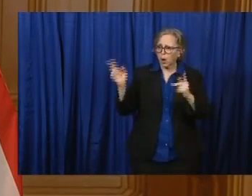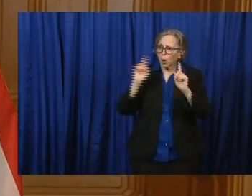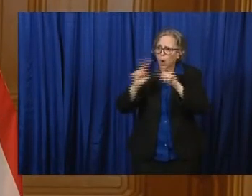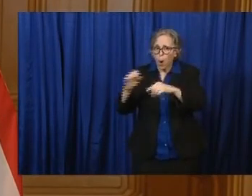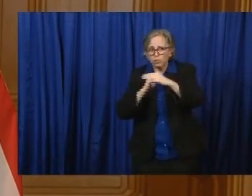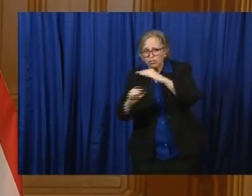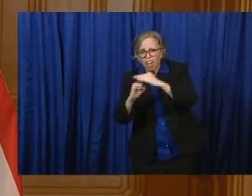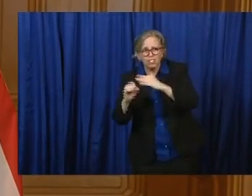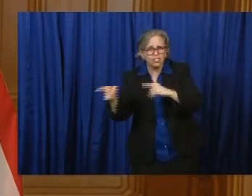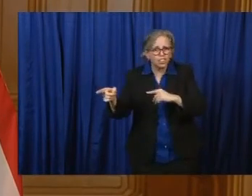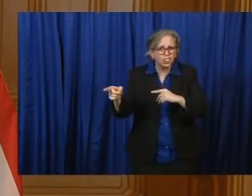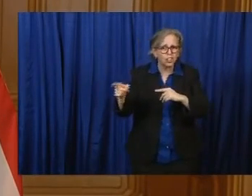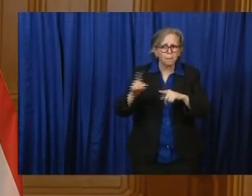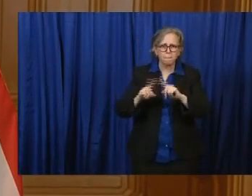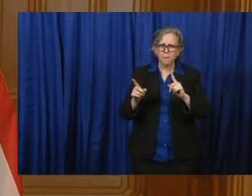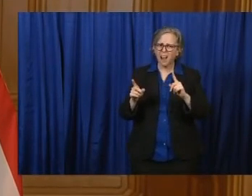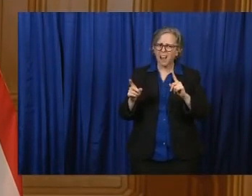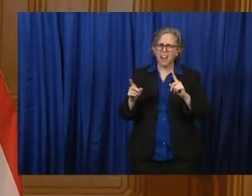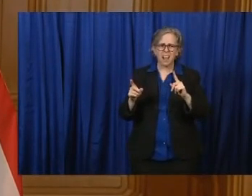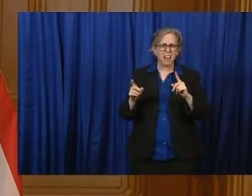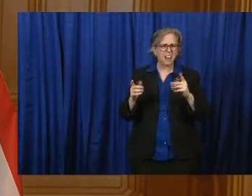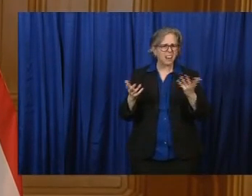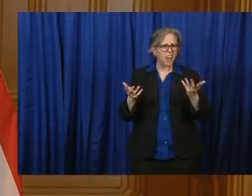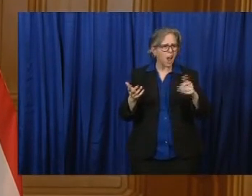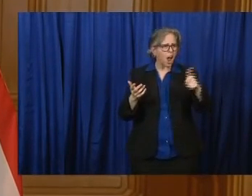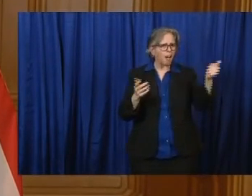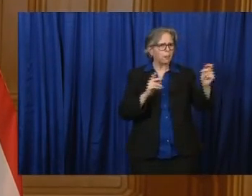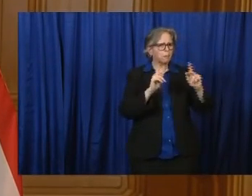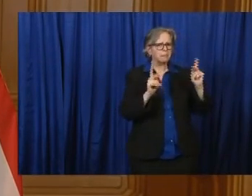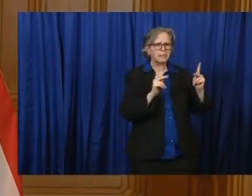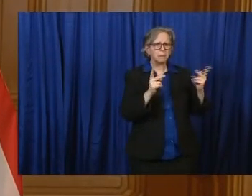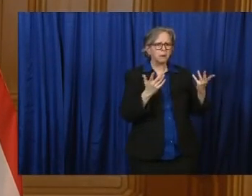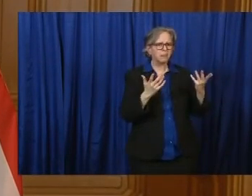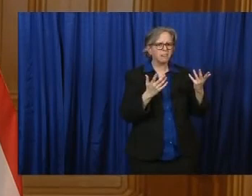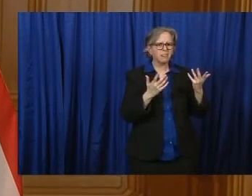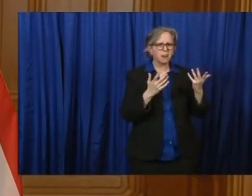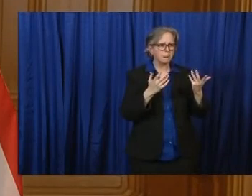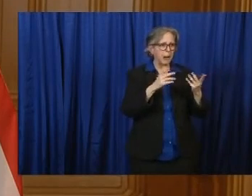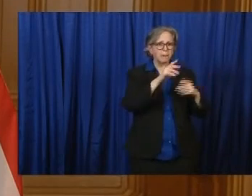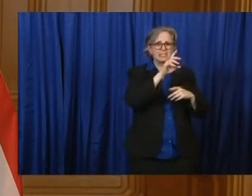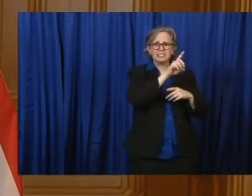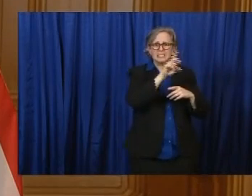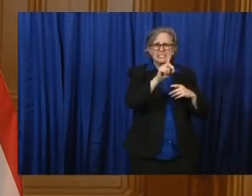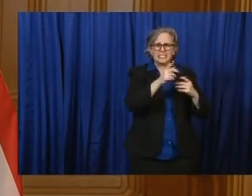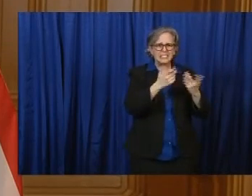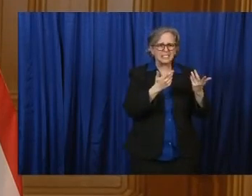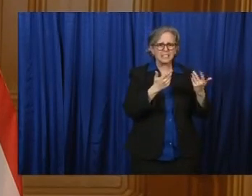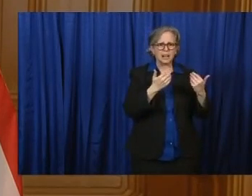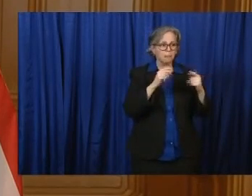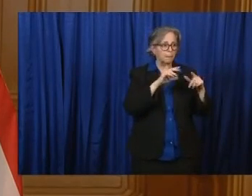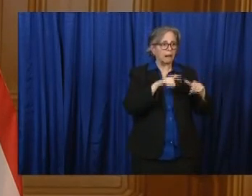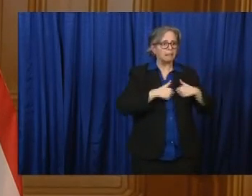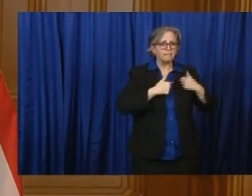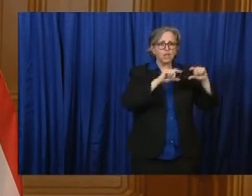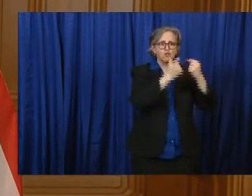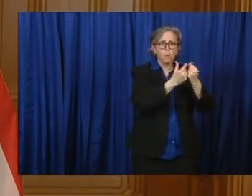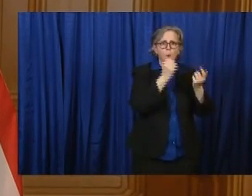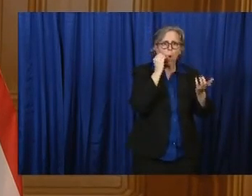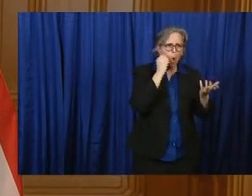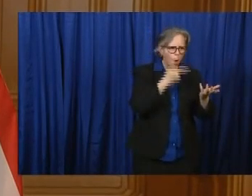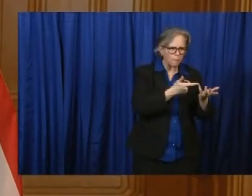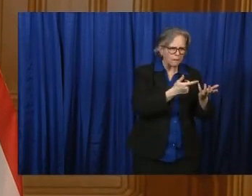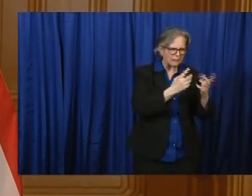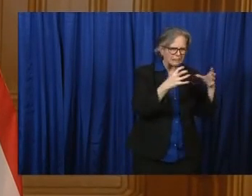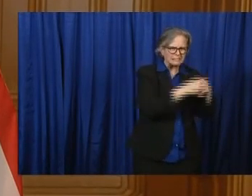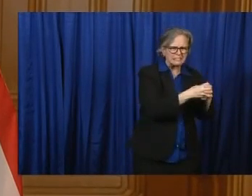also people with developmental disabilities or severe and persistent mental illness who live in group homes. There are people living in recovery